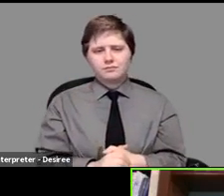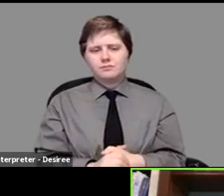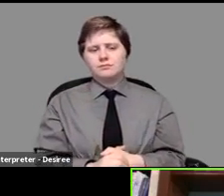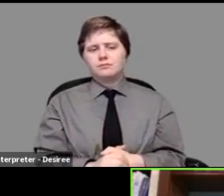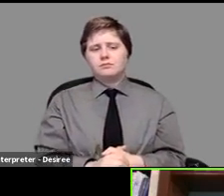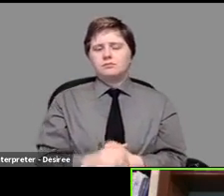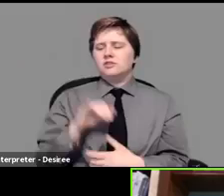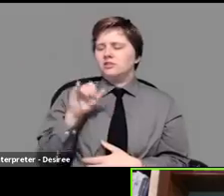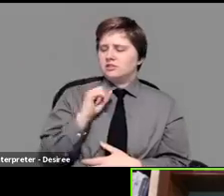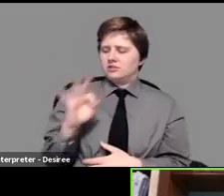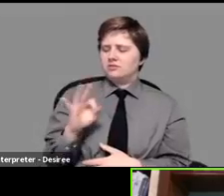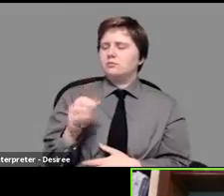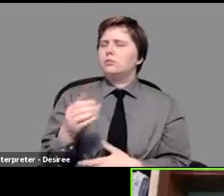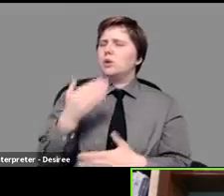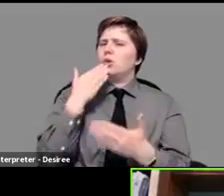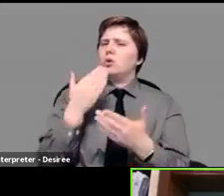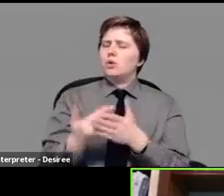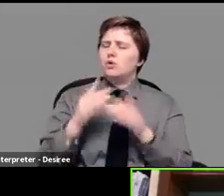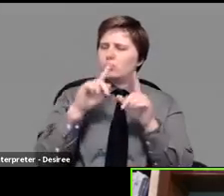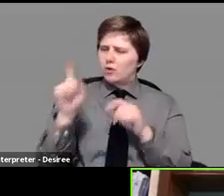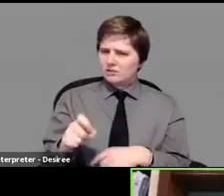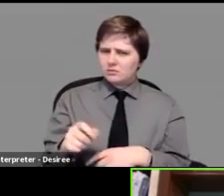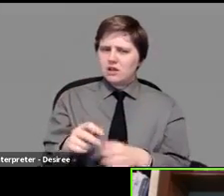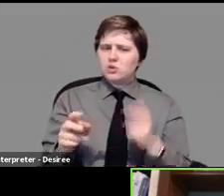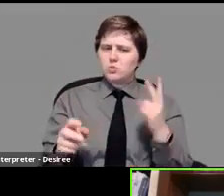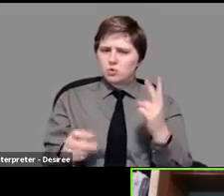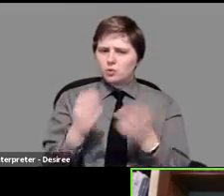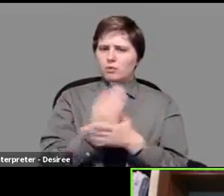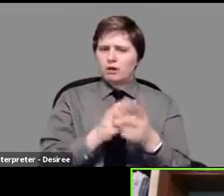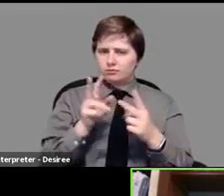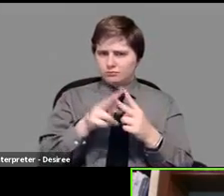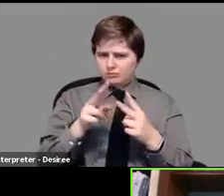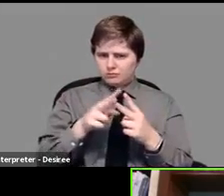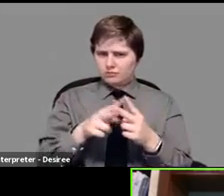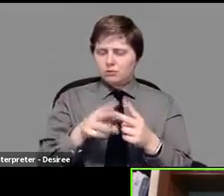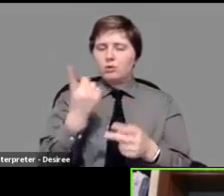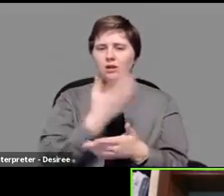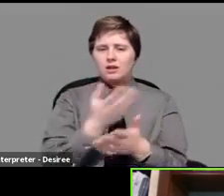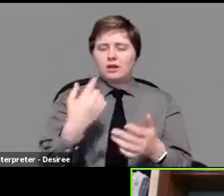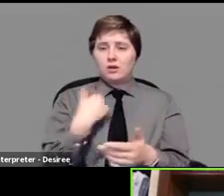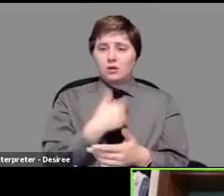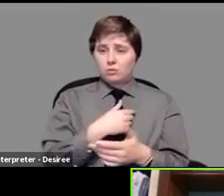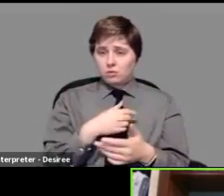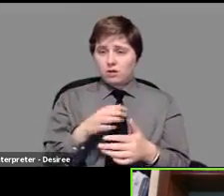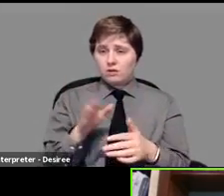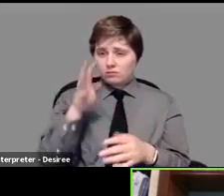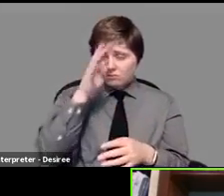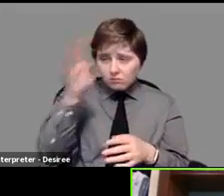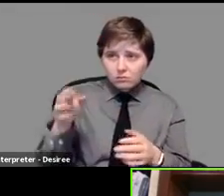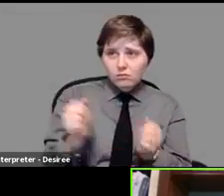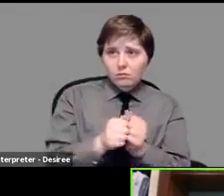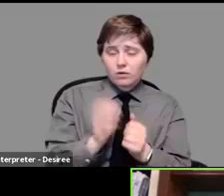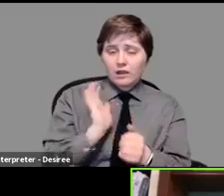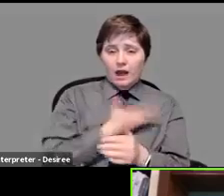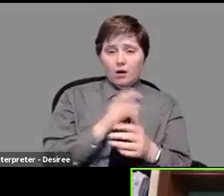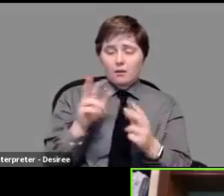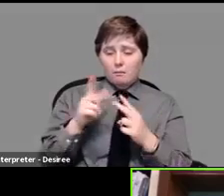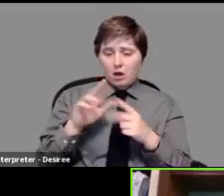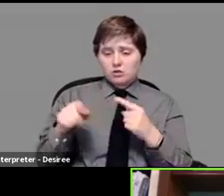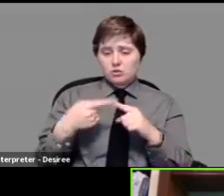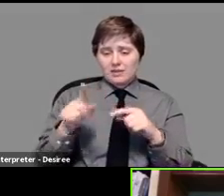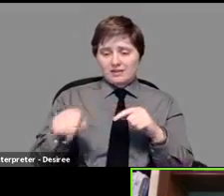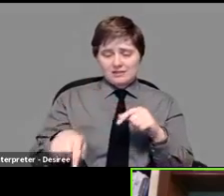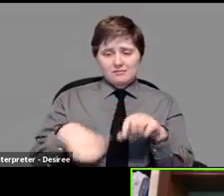Great question. I think it's two-pronged. One of the things that we came out of the gate with our business partners when this hit